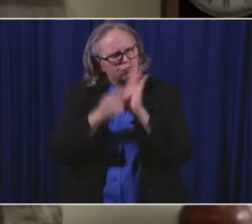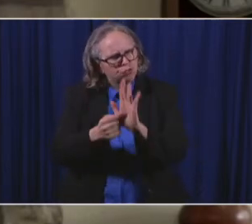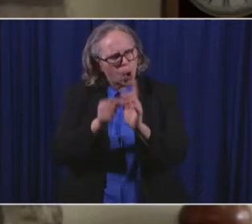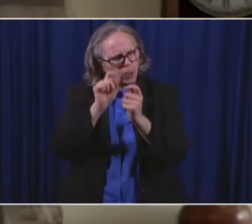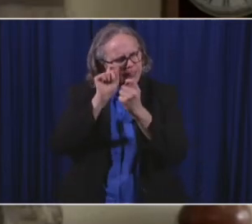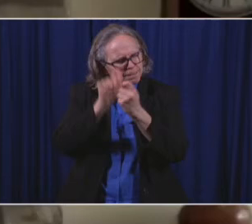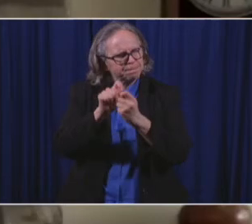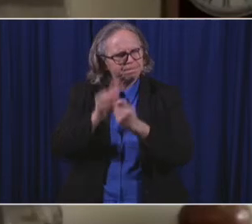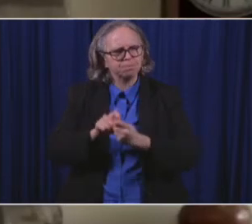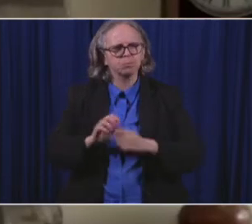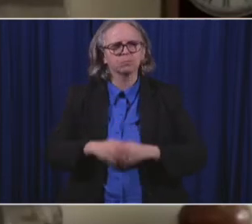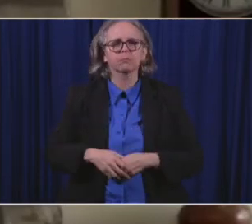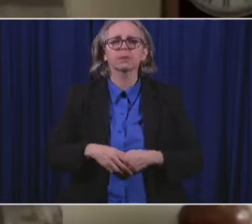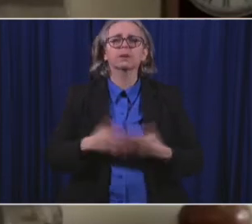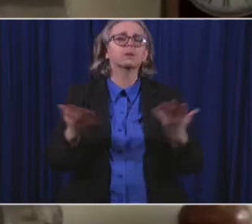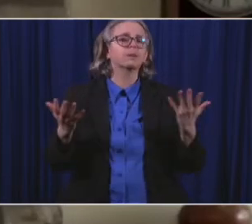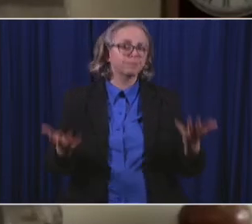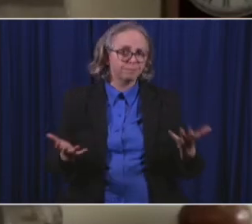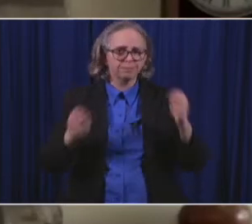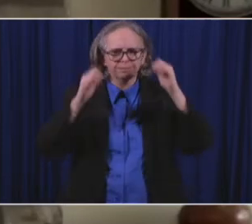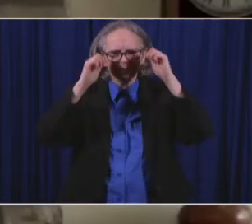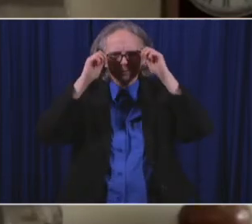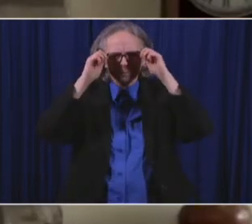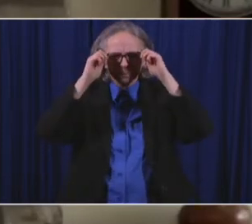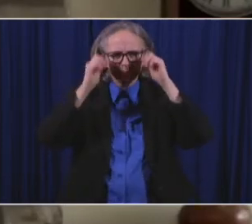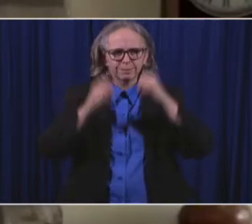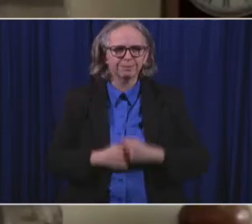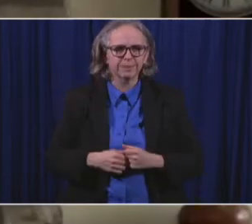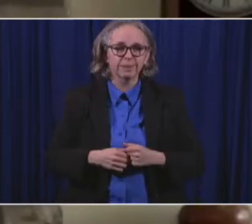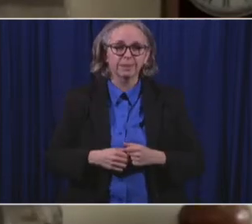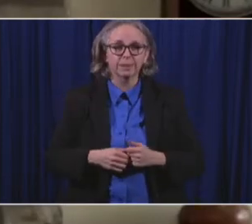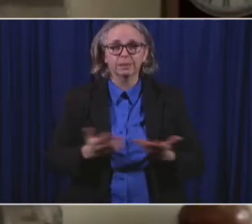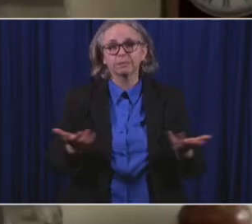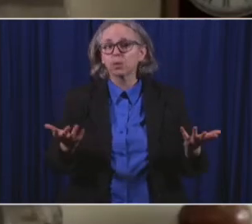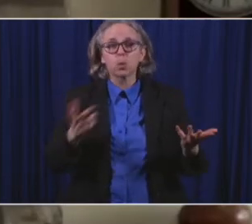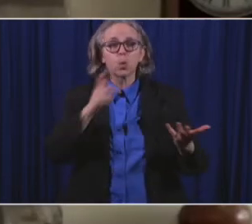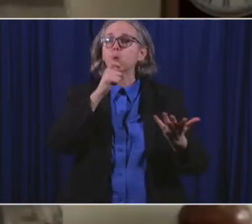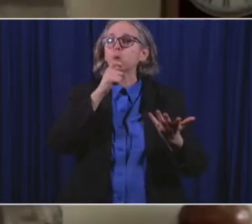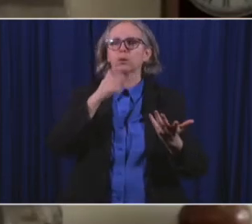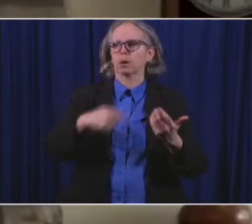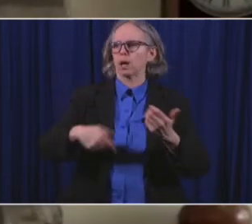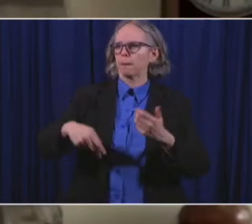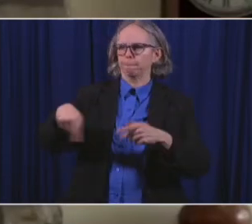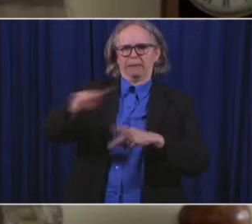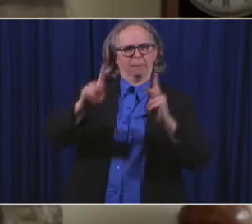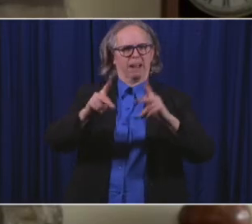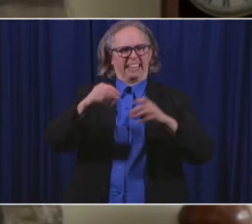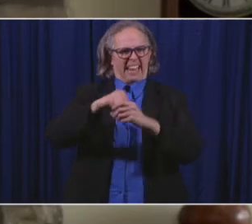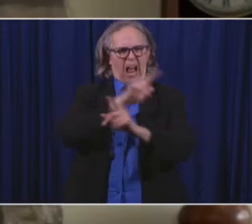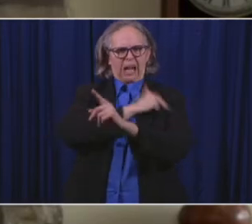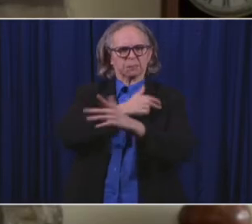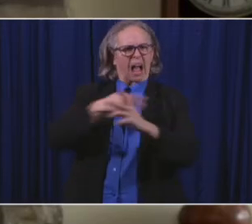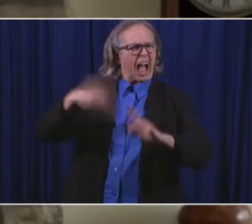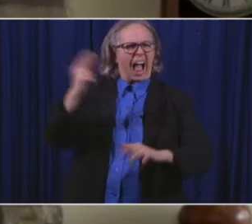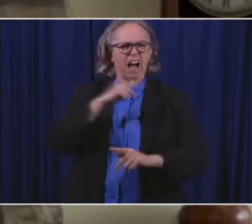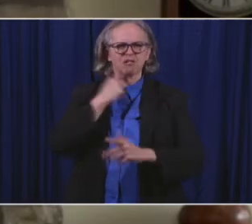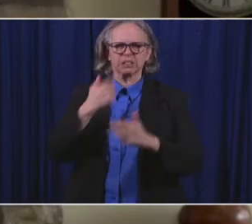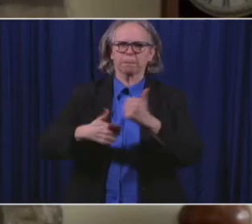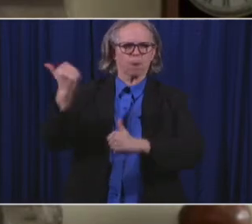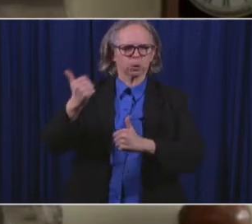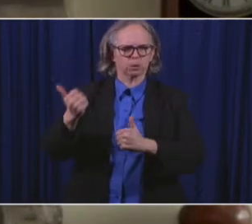It is, people who are most in danger, people who are in contact with people who have